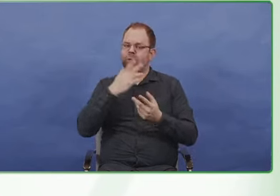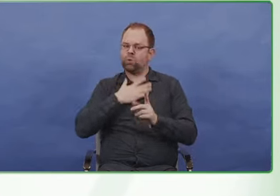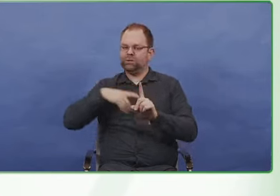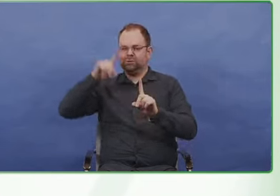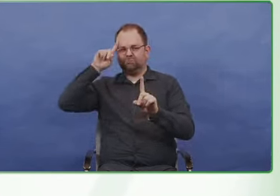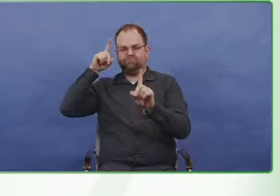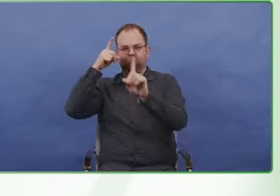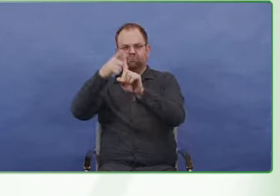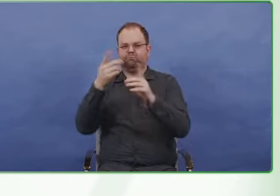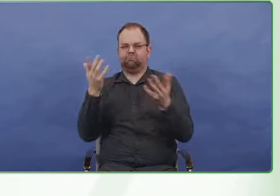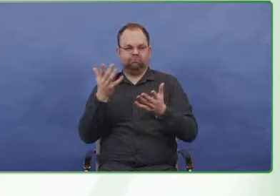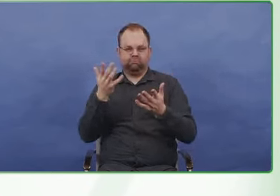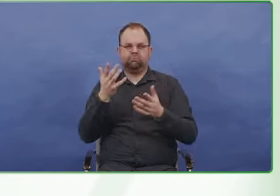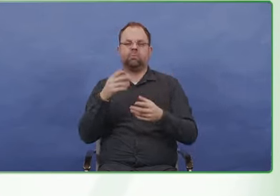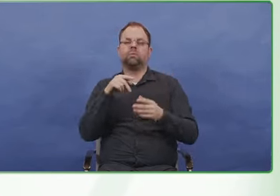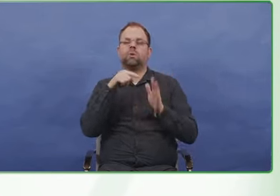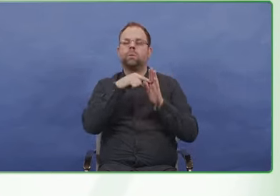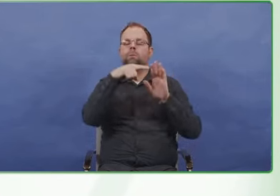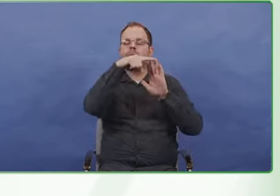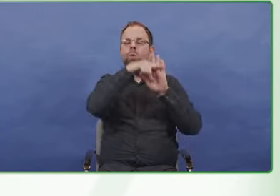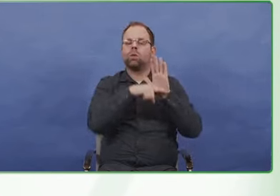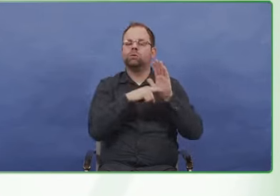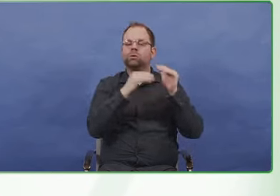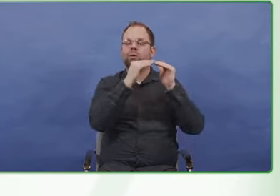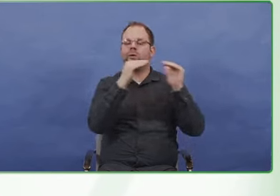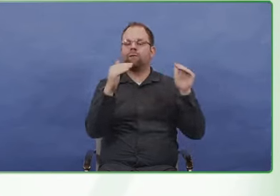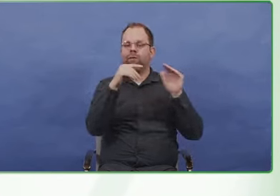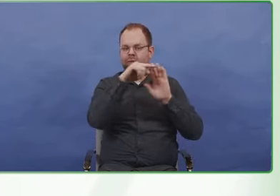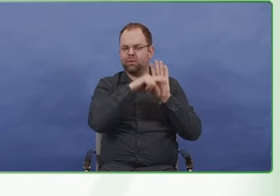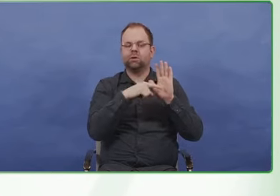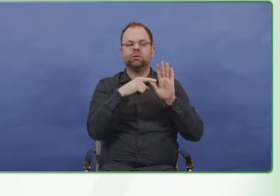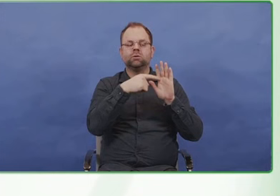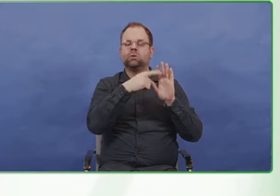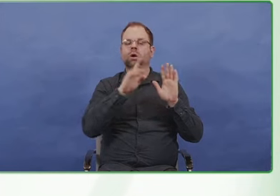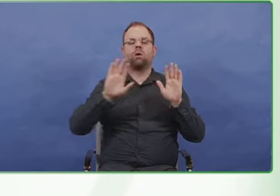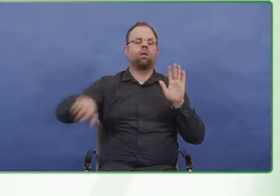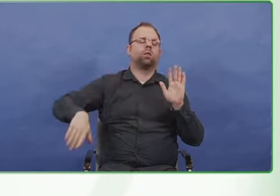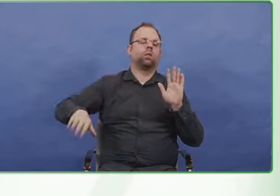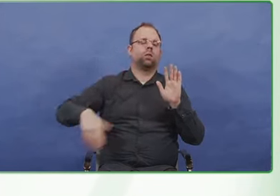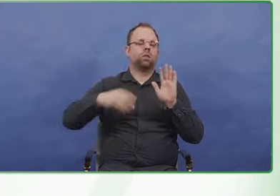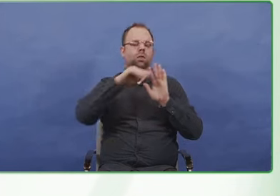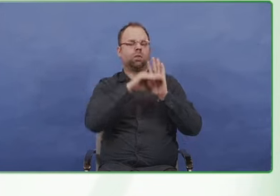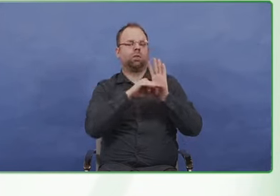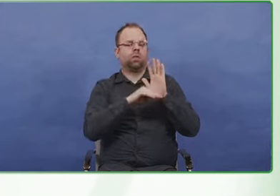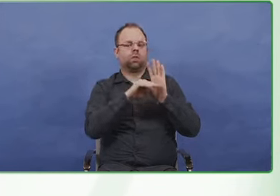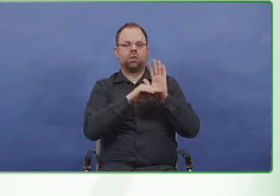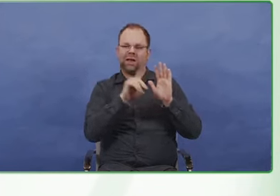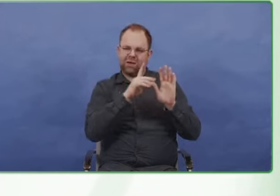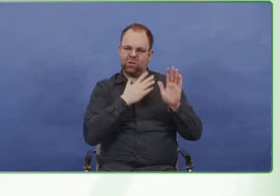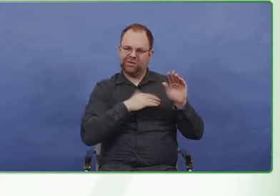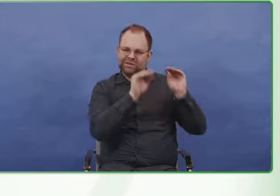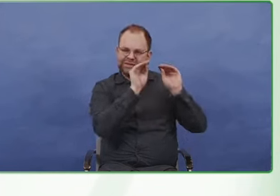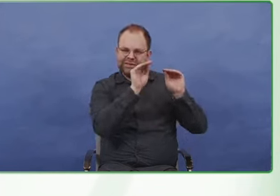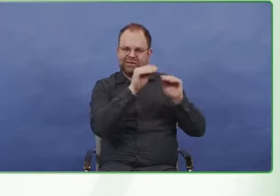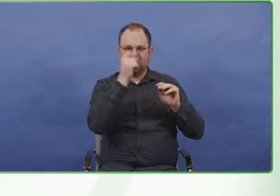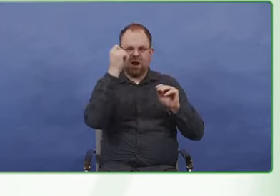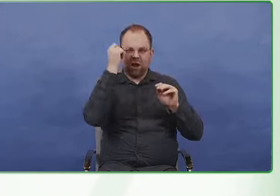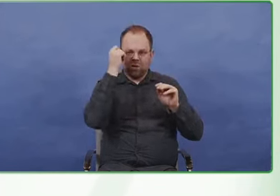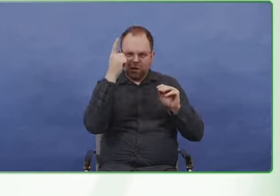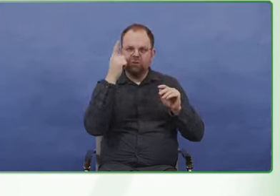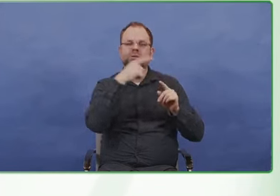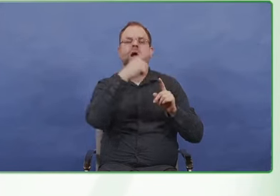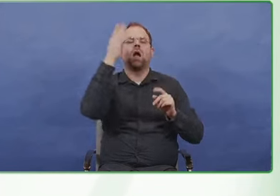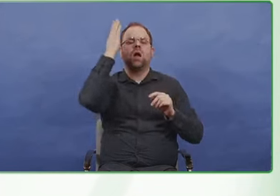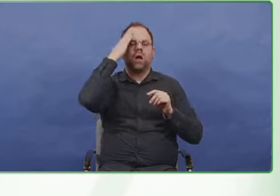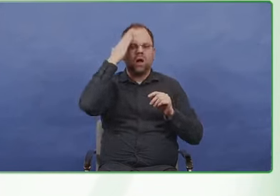another challenge which we are facing. And of course, limited data on needs for these services, assistive